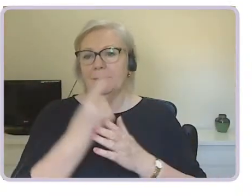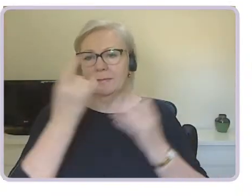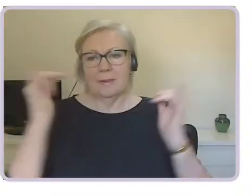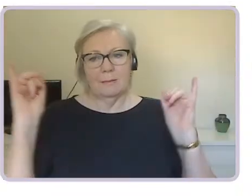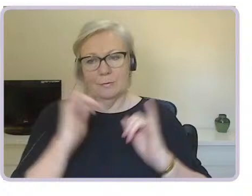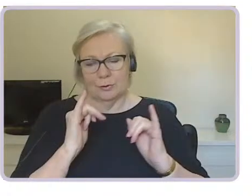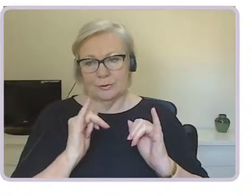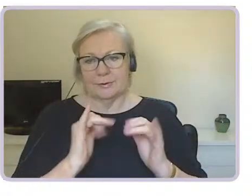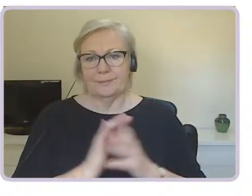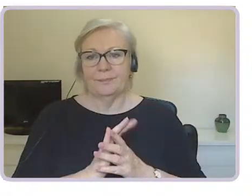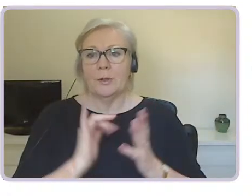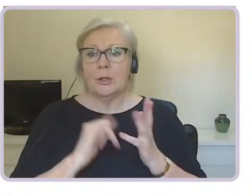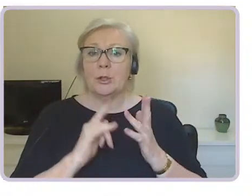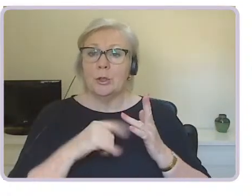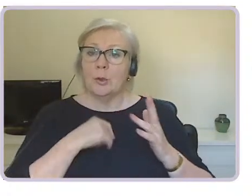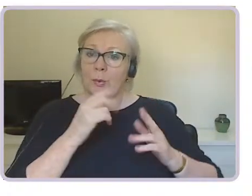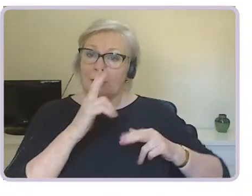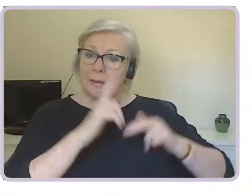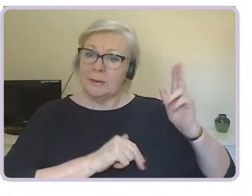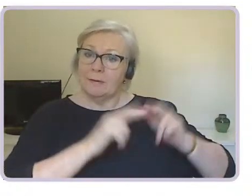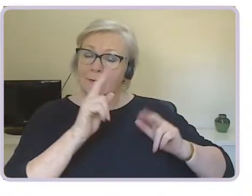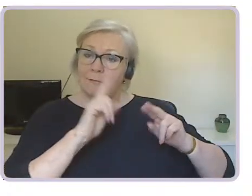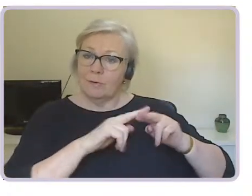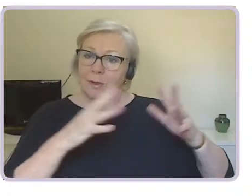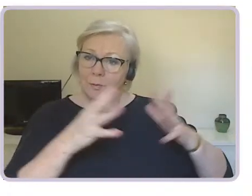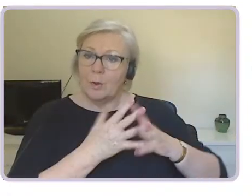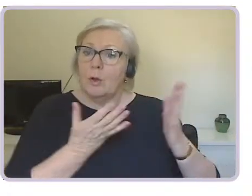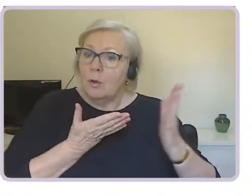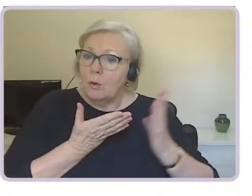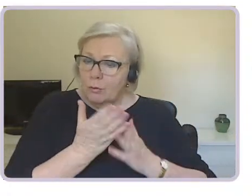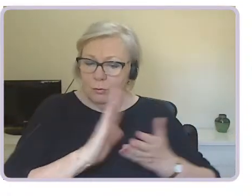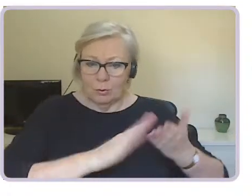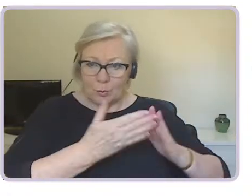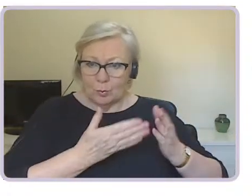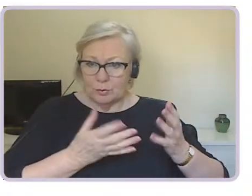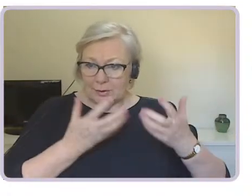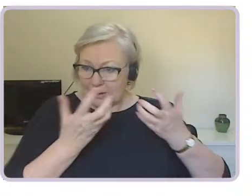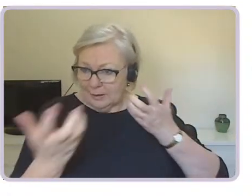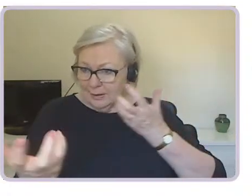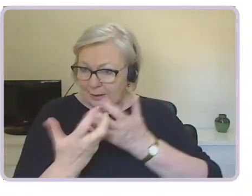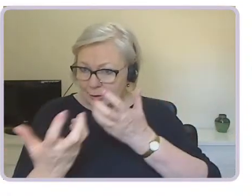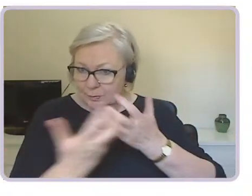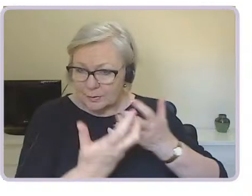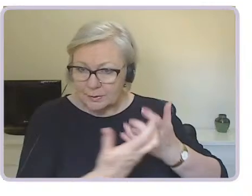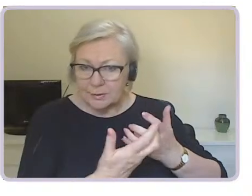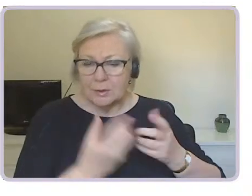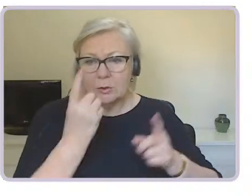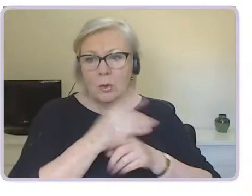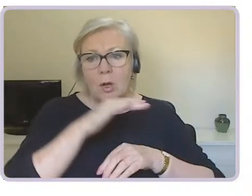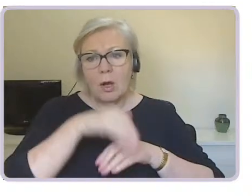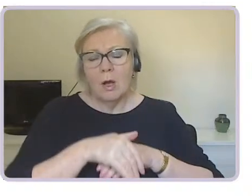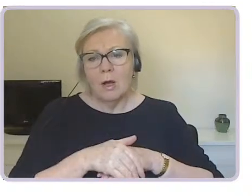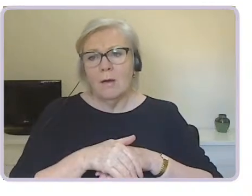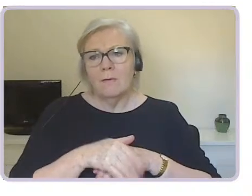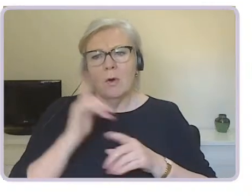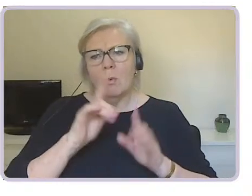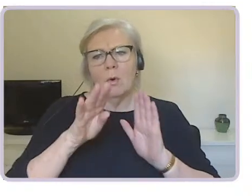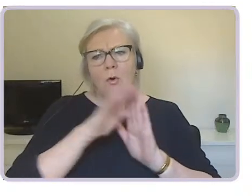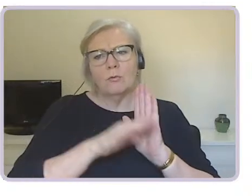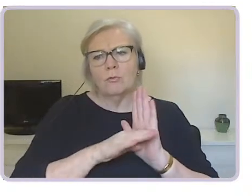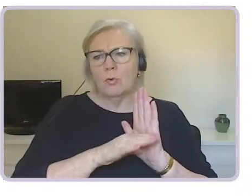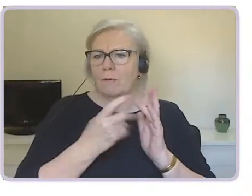we built through that community engagement was to look at what are the roles of the individual stakeholder groups in this